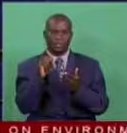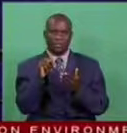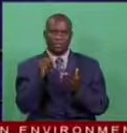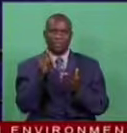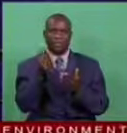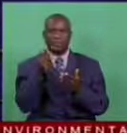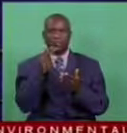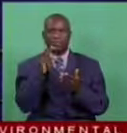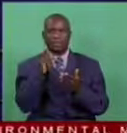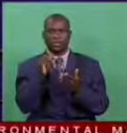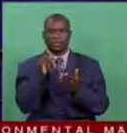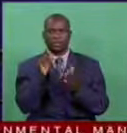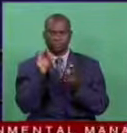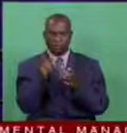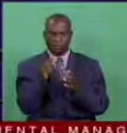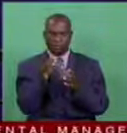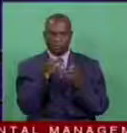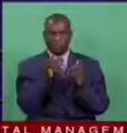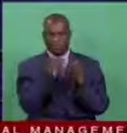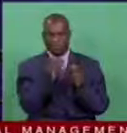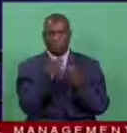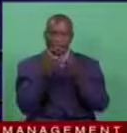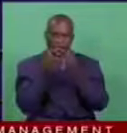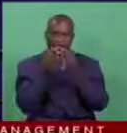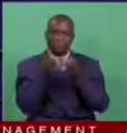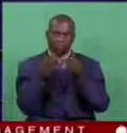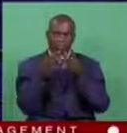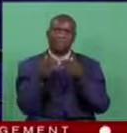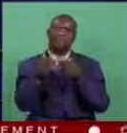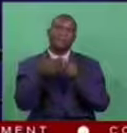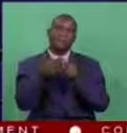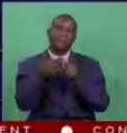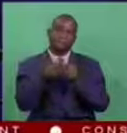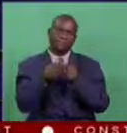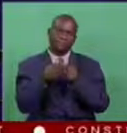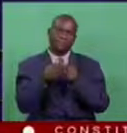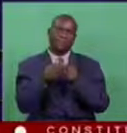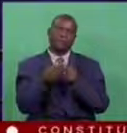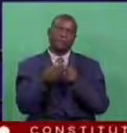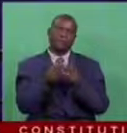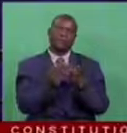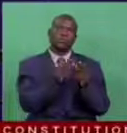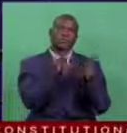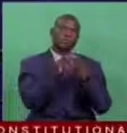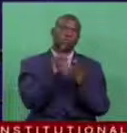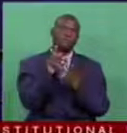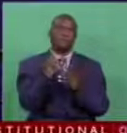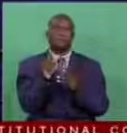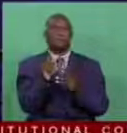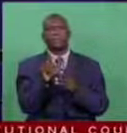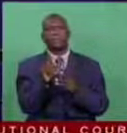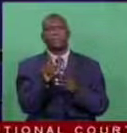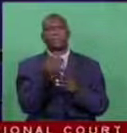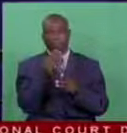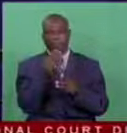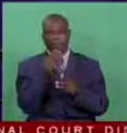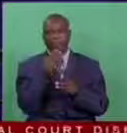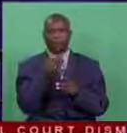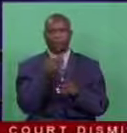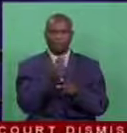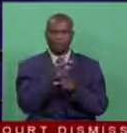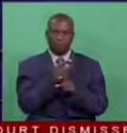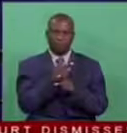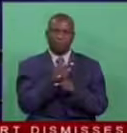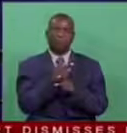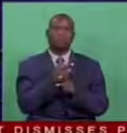he has basically emphasized prevent. We prevent conflict, and where there is conflict, let's sustain where